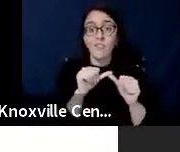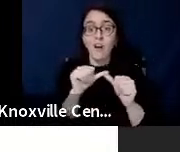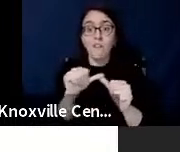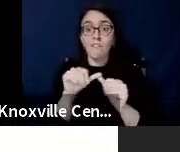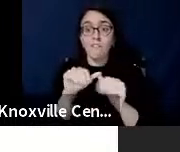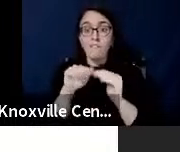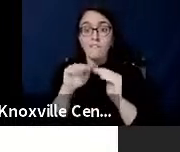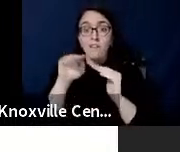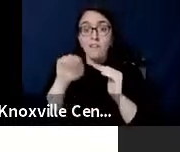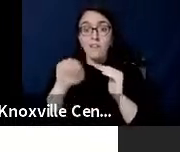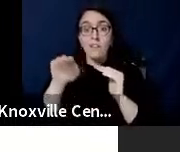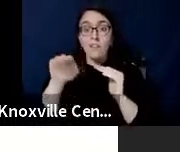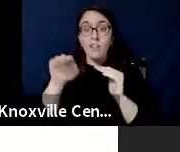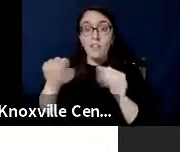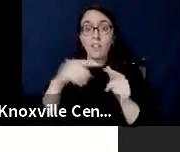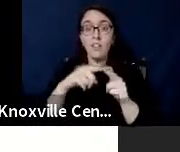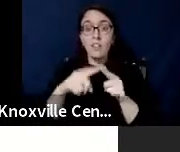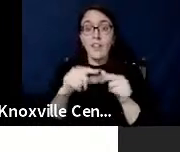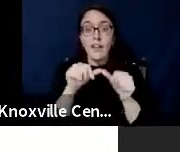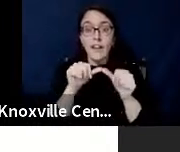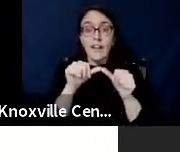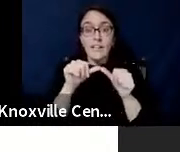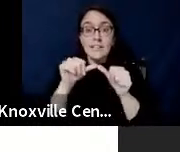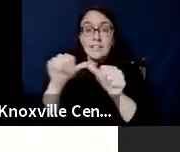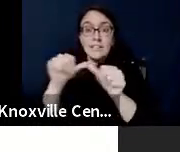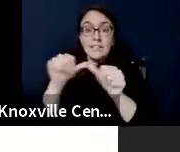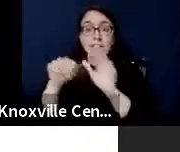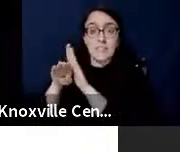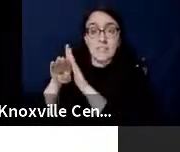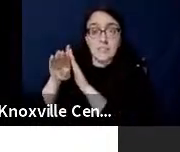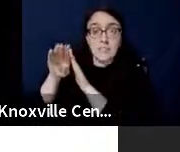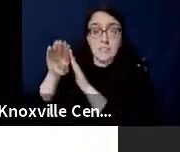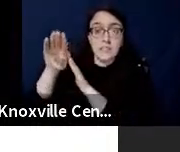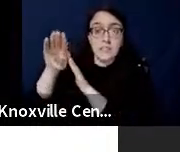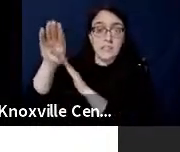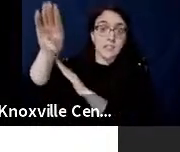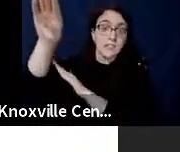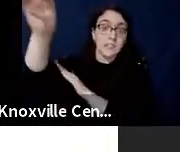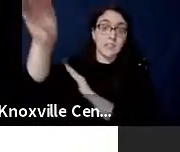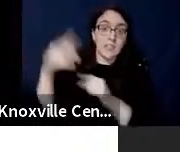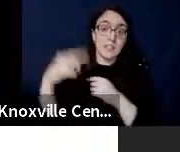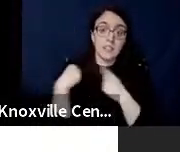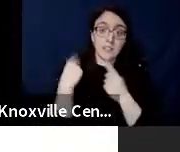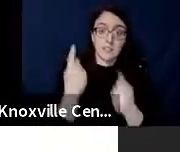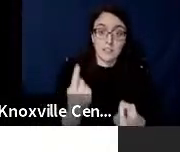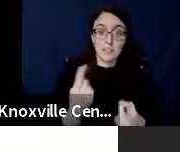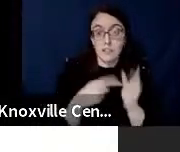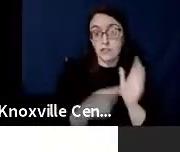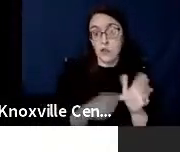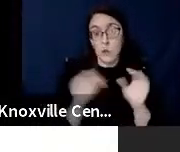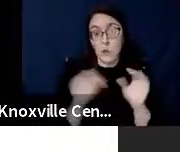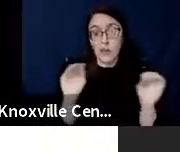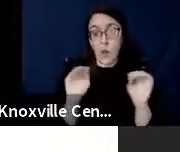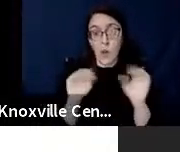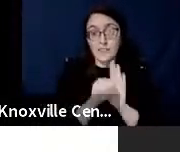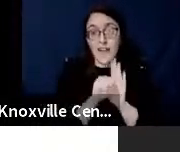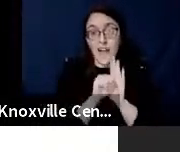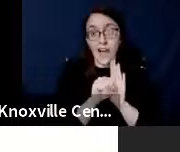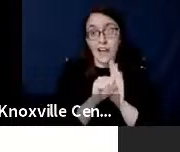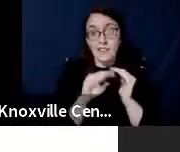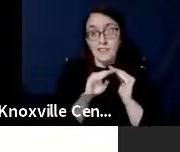just in what I would call a consistent spike that is showing no signs of leveling